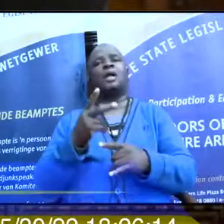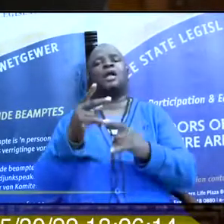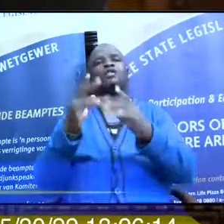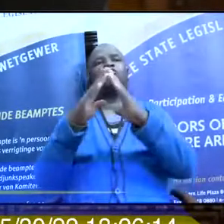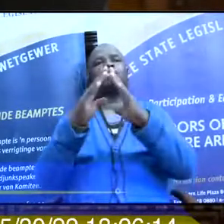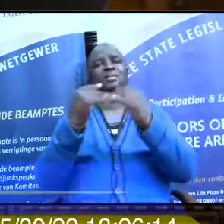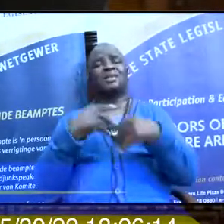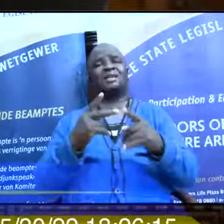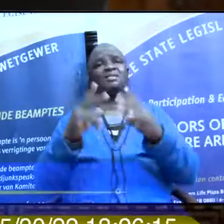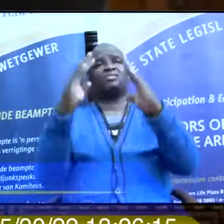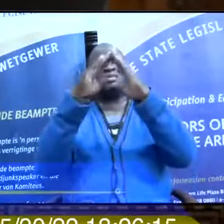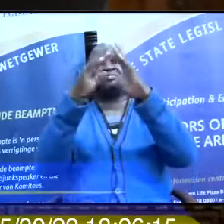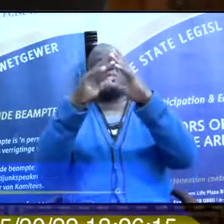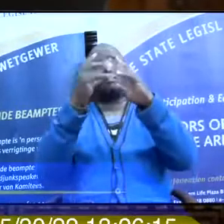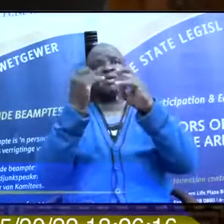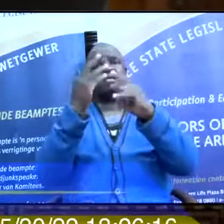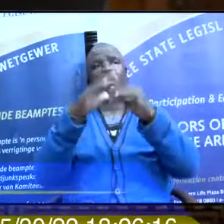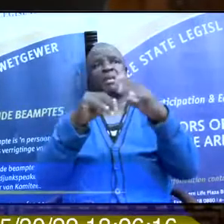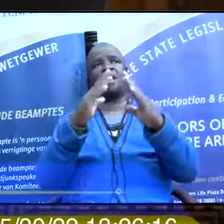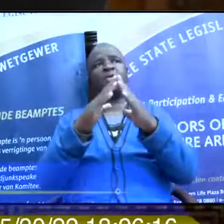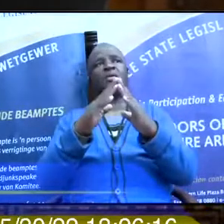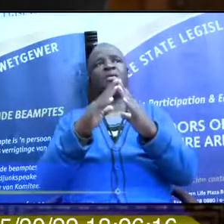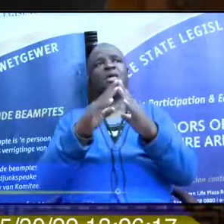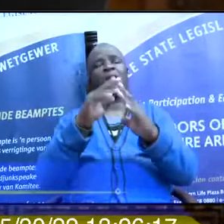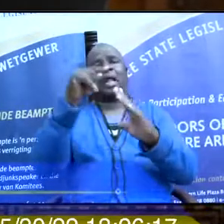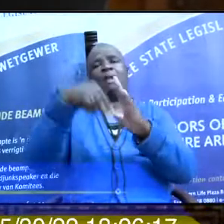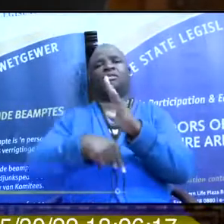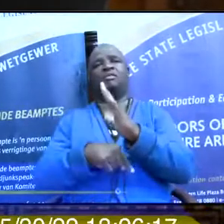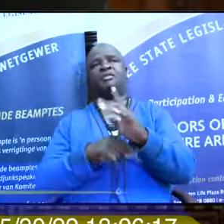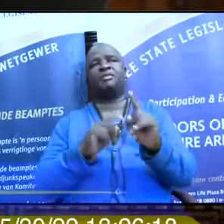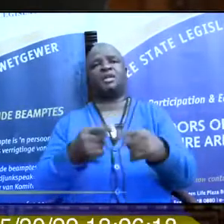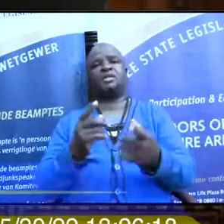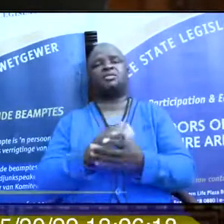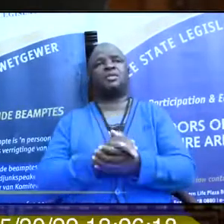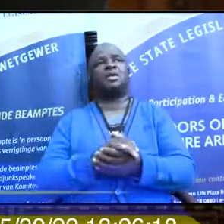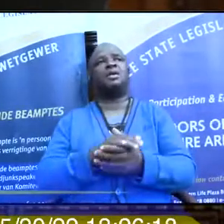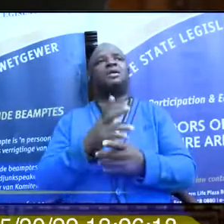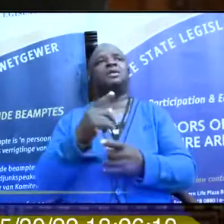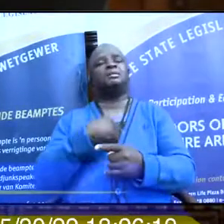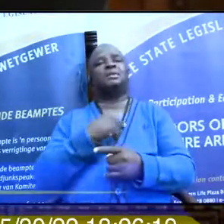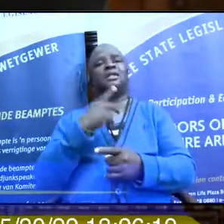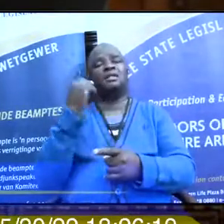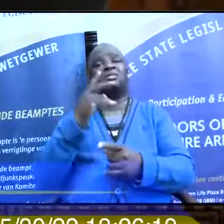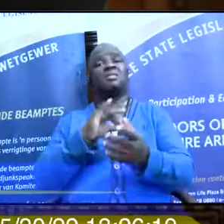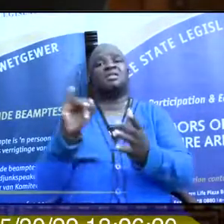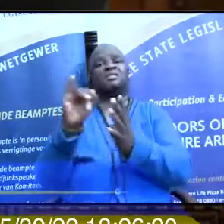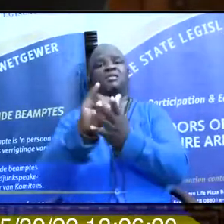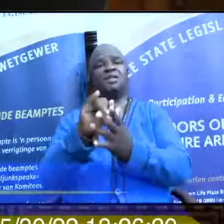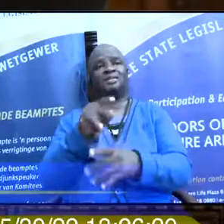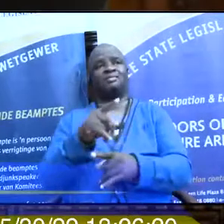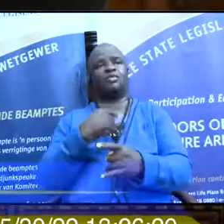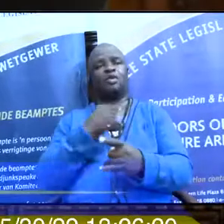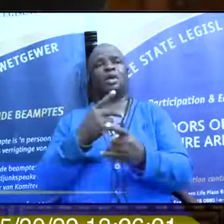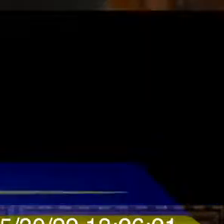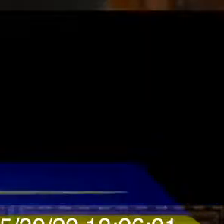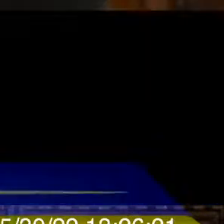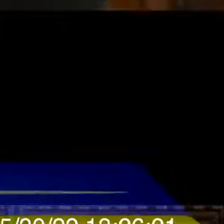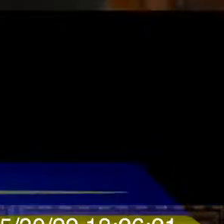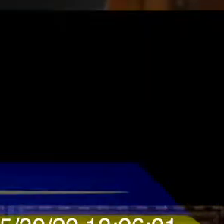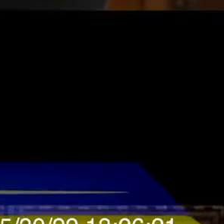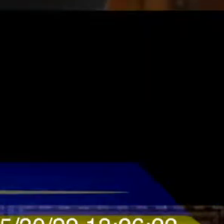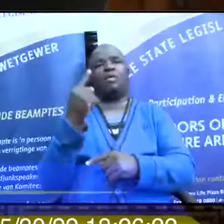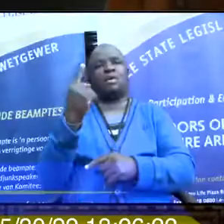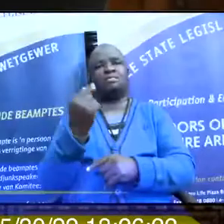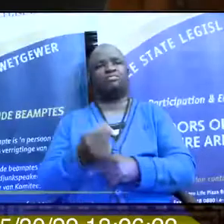roof and then you you go to the foundation we must invest in great ones and and your foundation